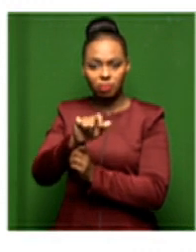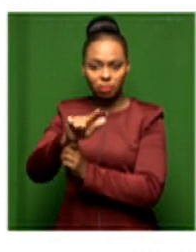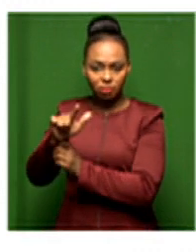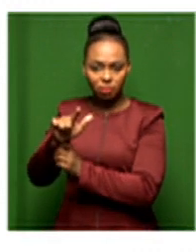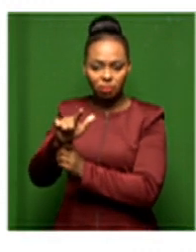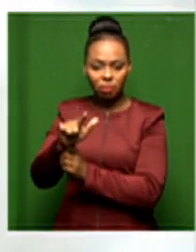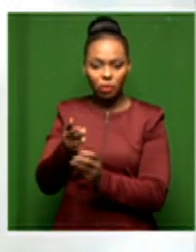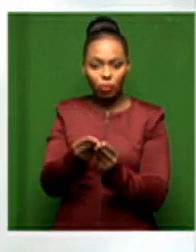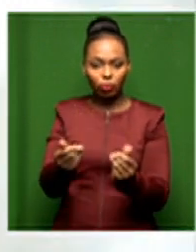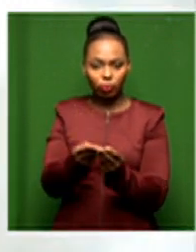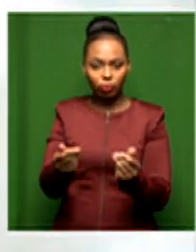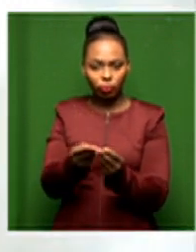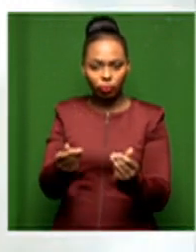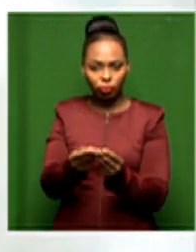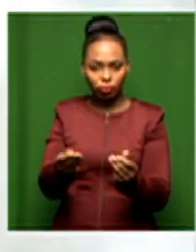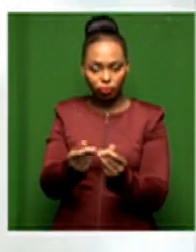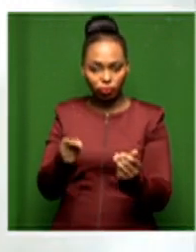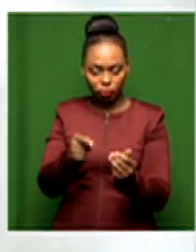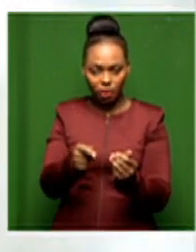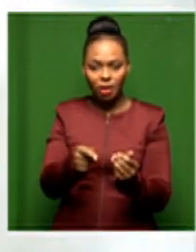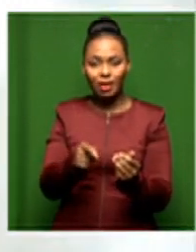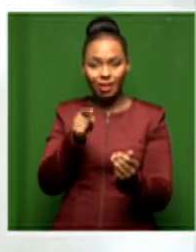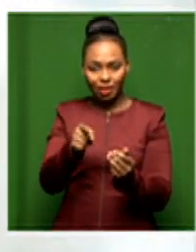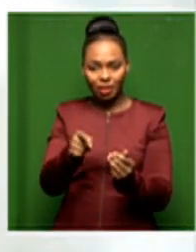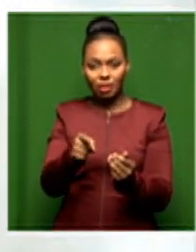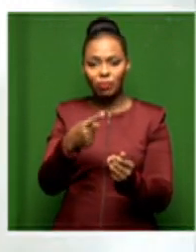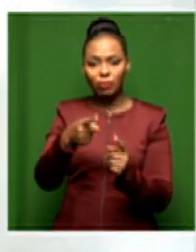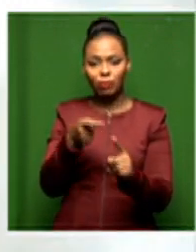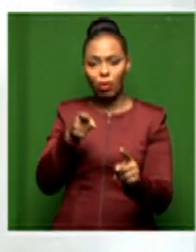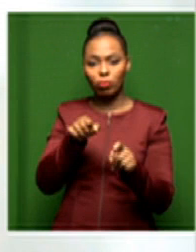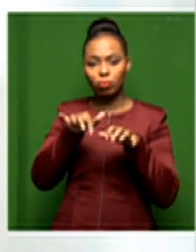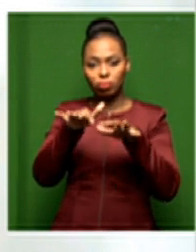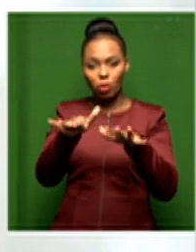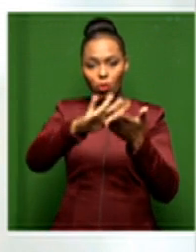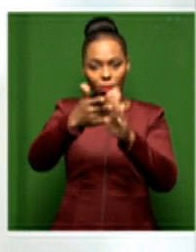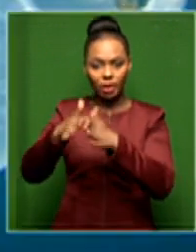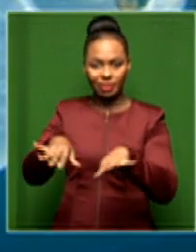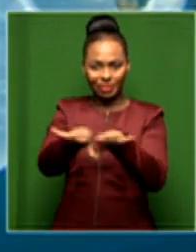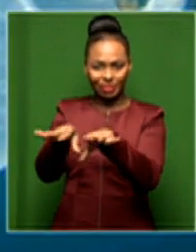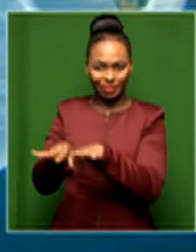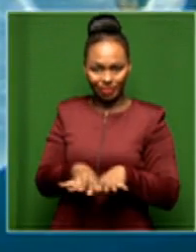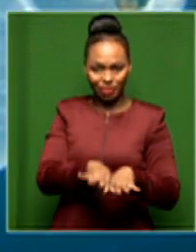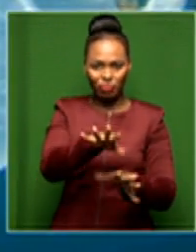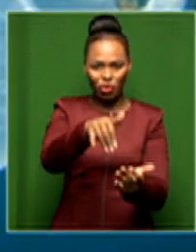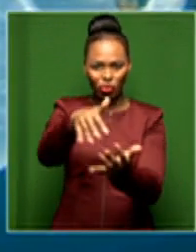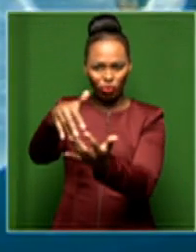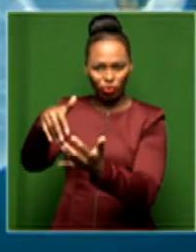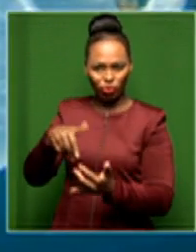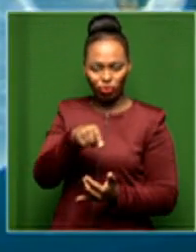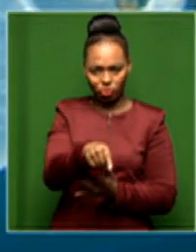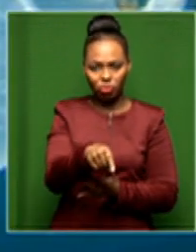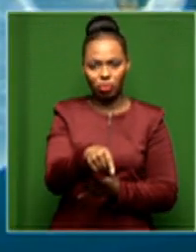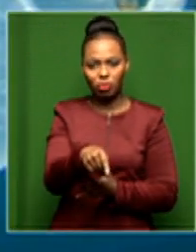is post-consumer waste. So this is packaging primarily that has served its purpose. So it's something that's gone through